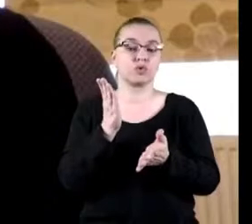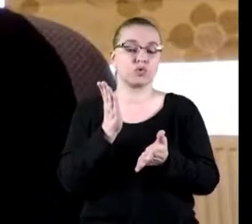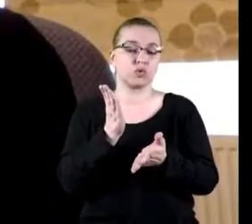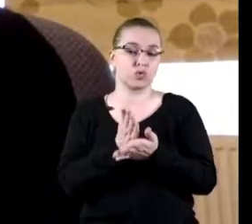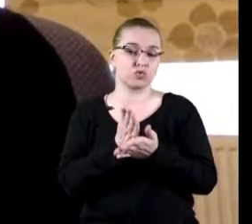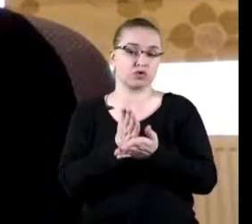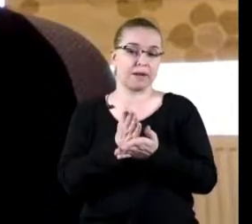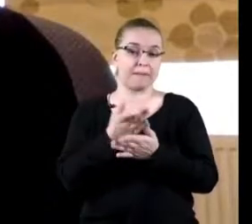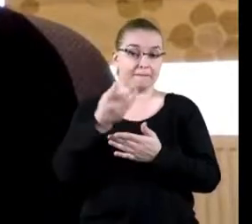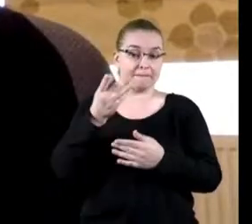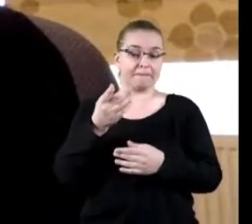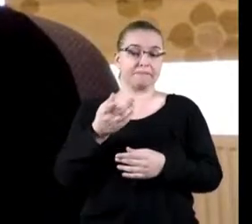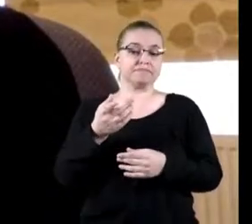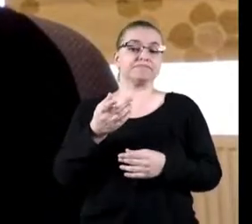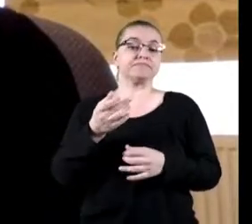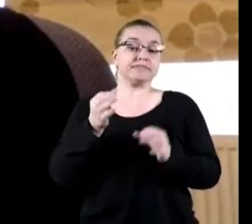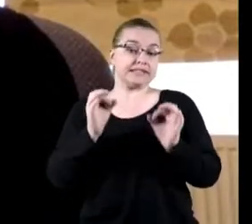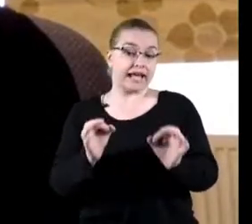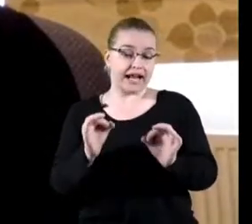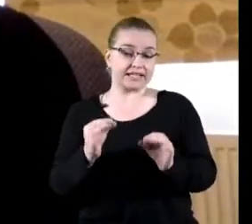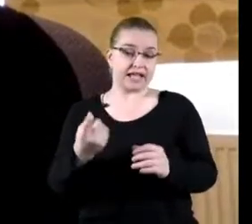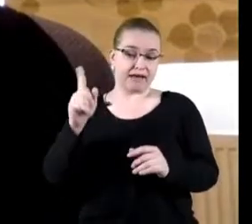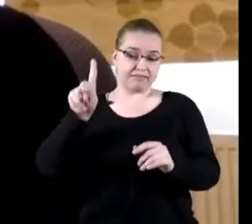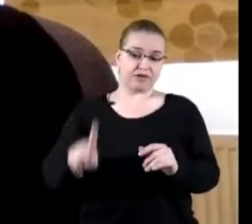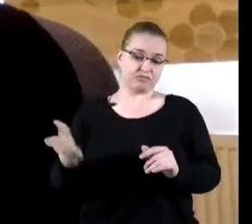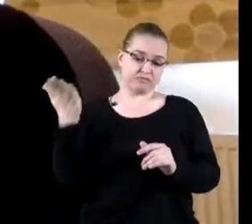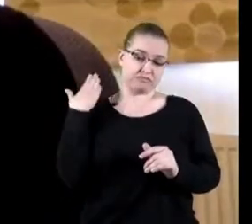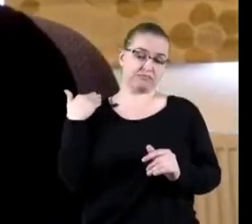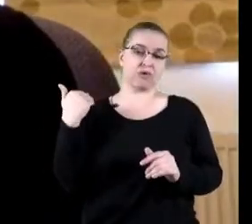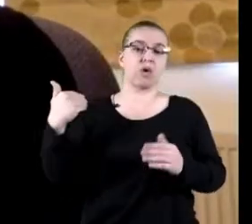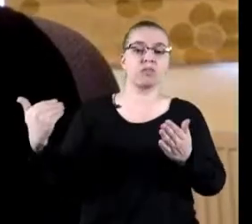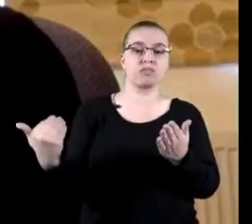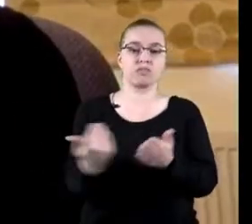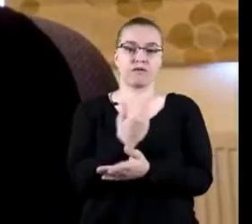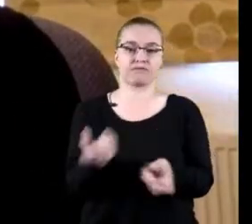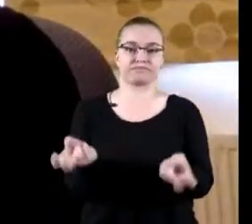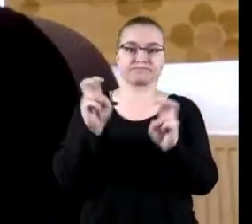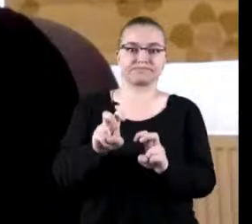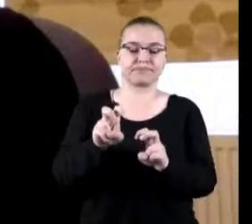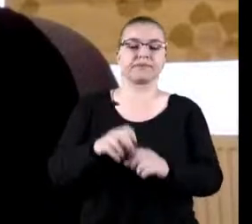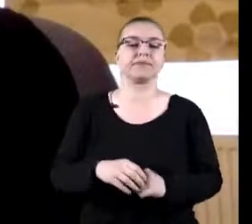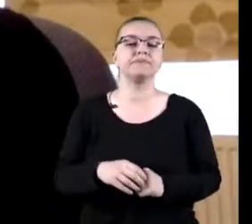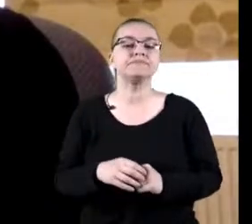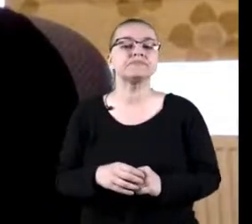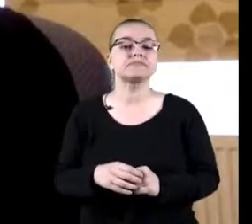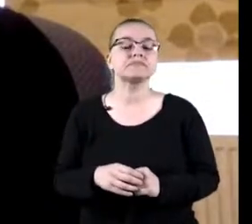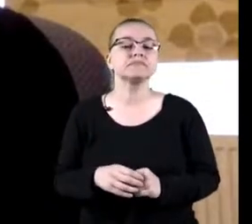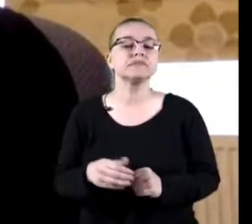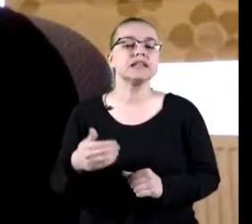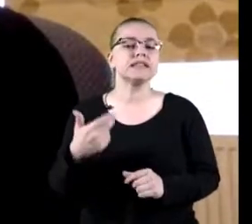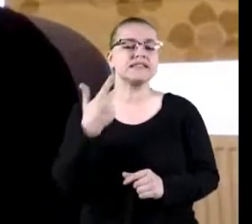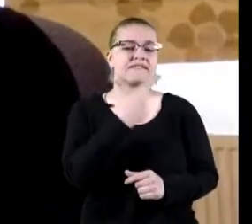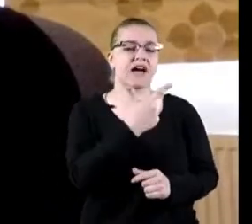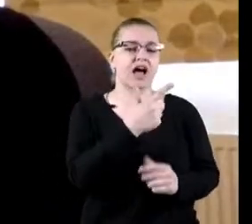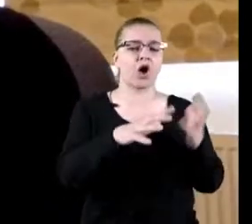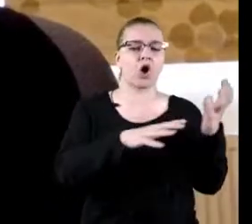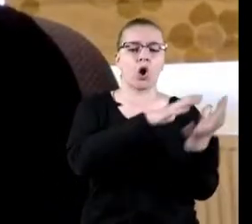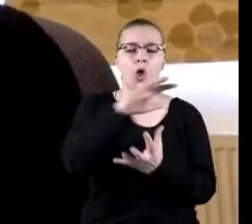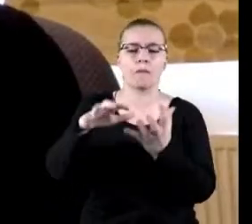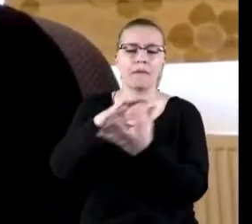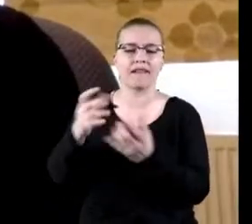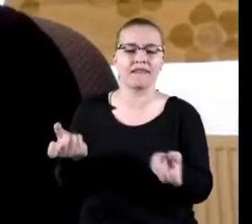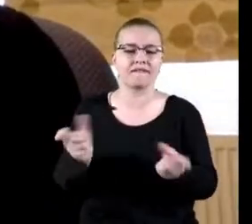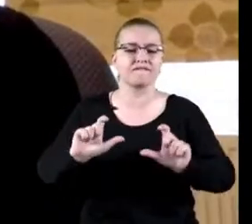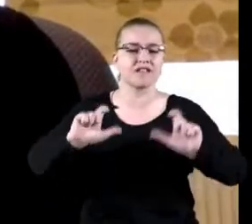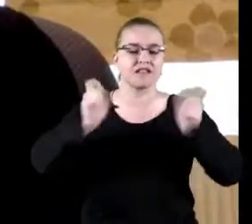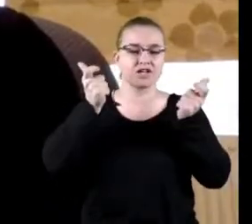Reduction was held in Bali, Indonesia. Indeed, the two global events share an intersecting agenda.